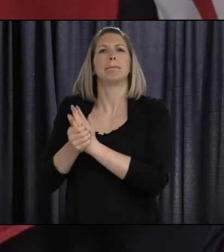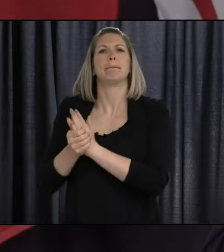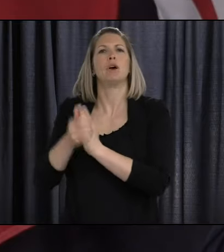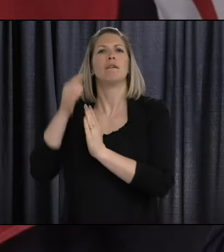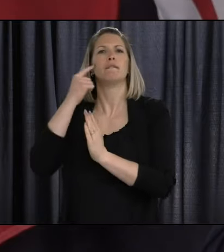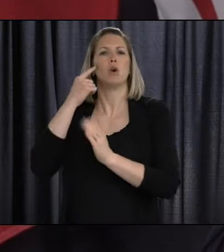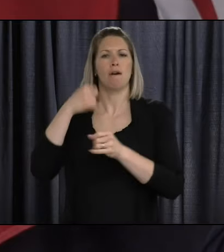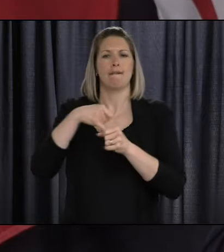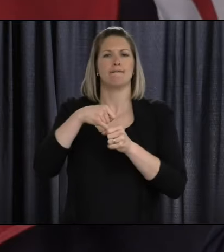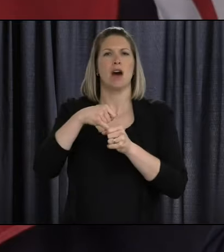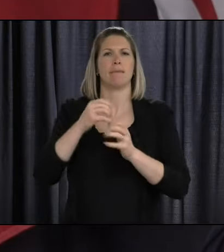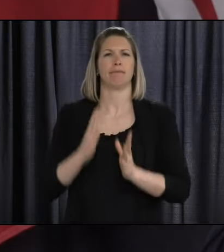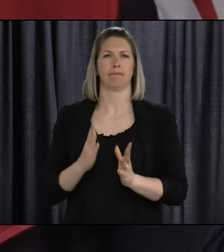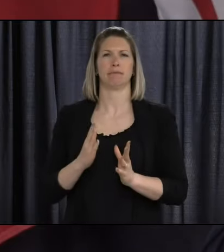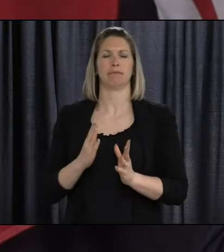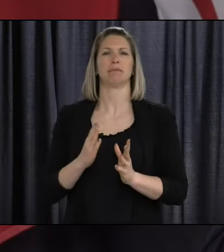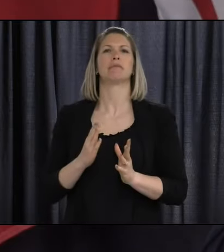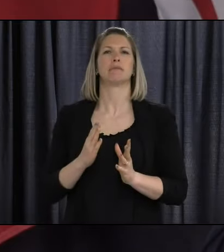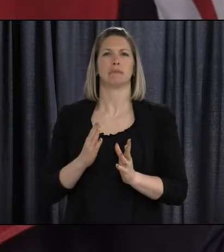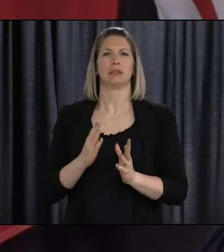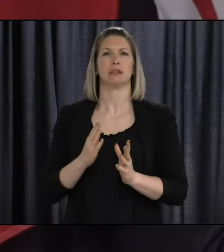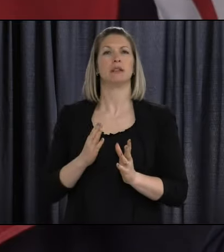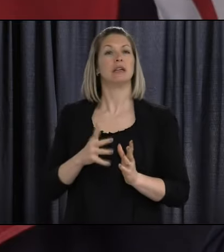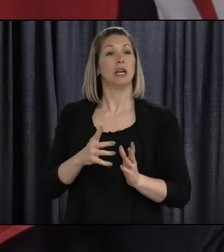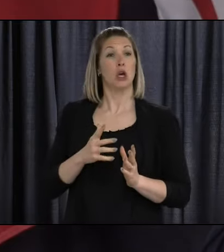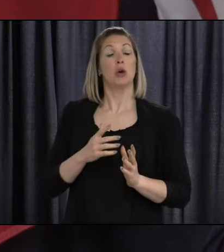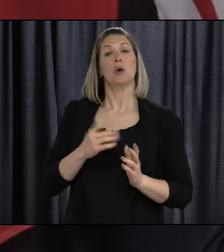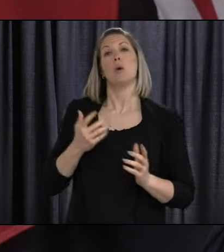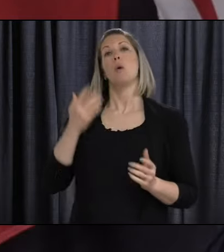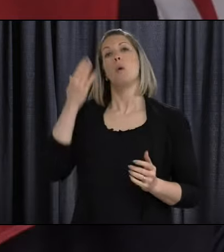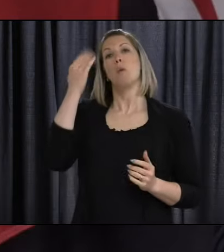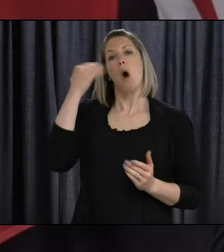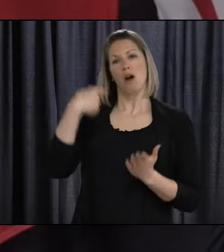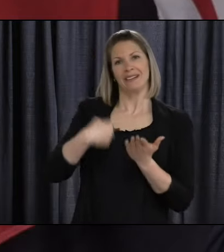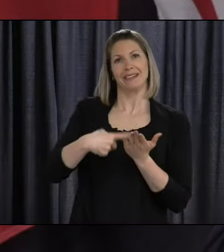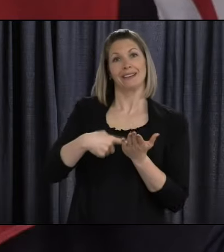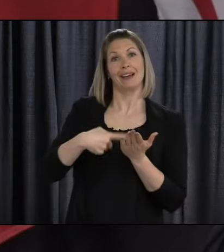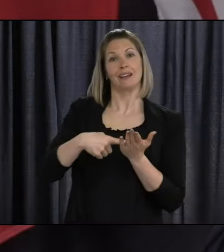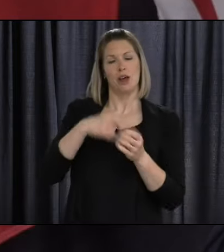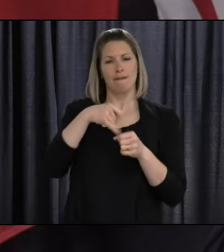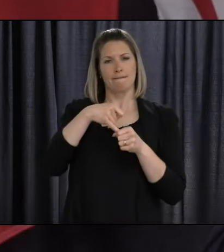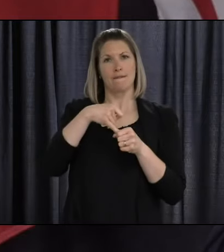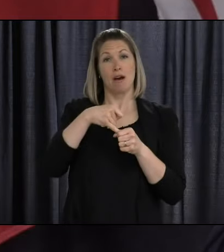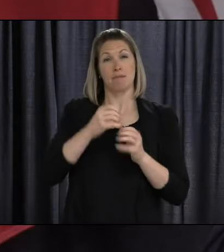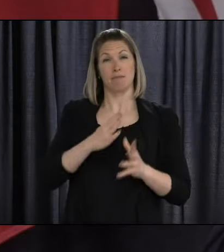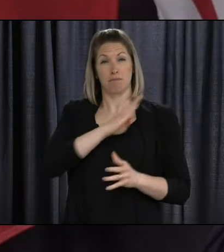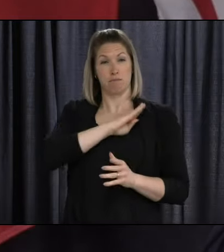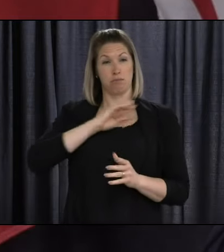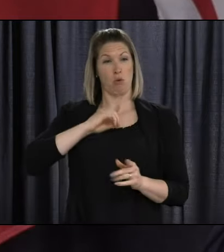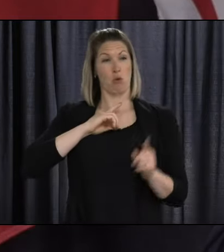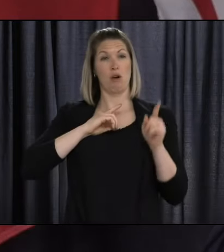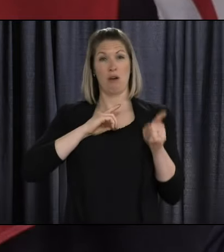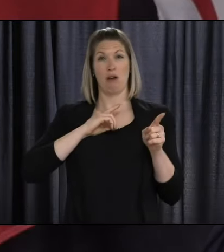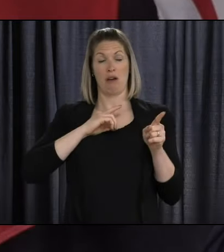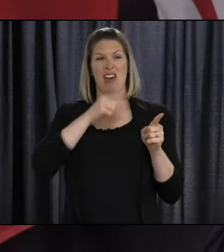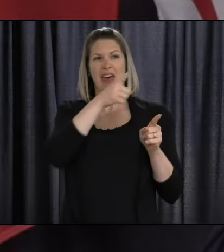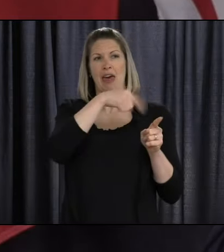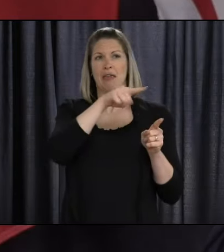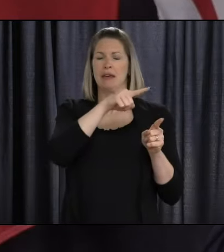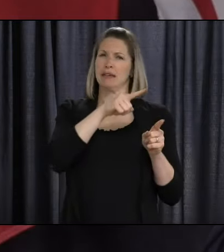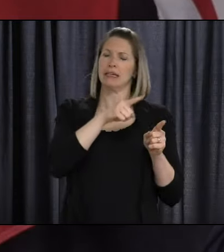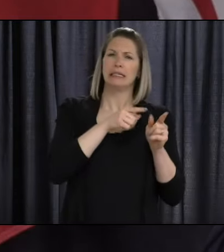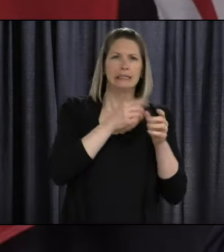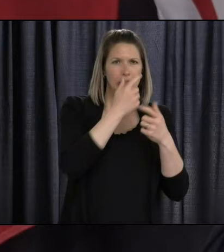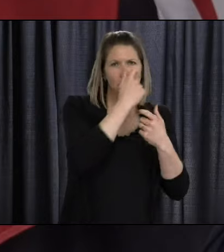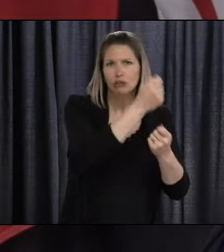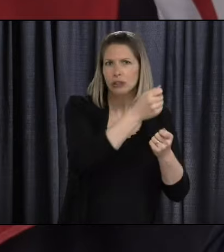pharmacists. And it will allow the Newfoundland and Labrador Pharmacy Board, and this is a group that actually license pharmacists in Newfoundland